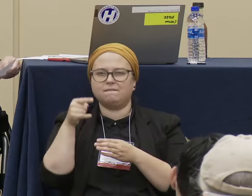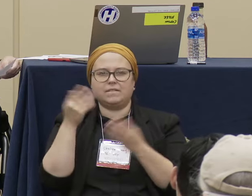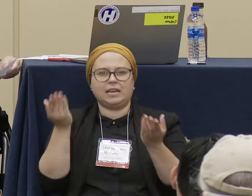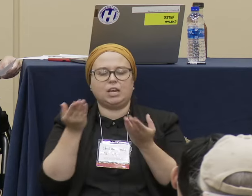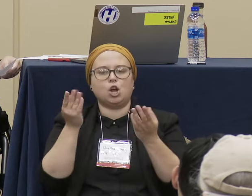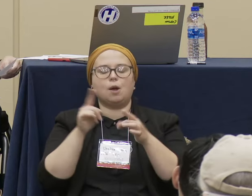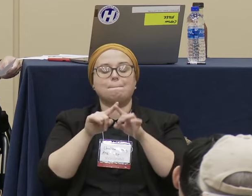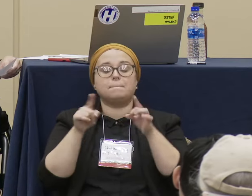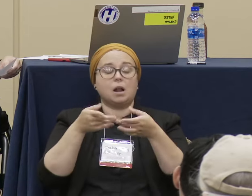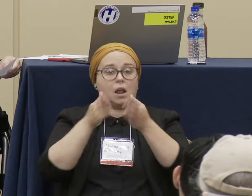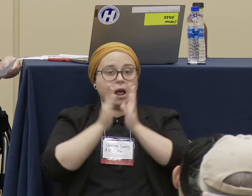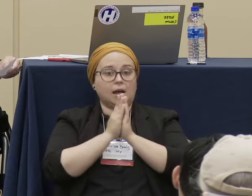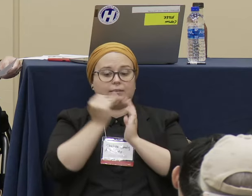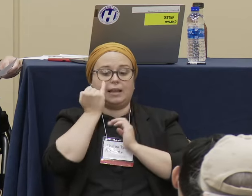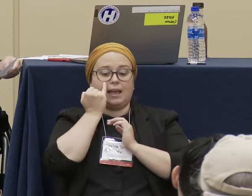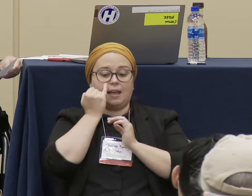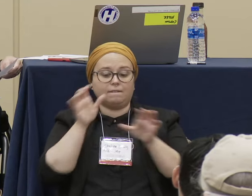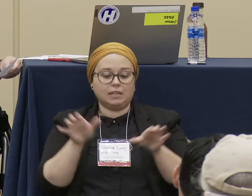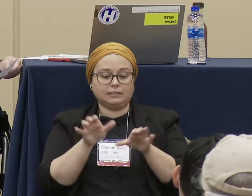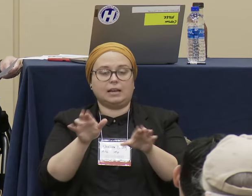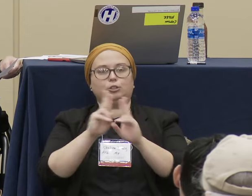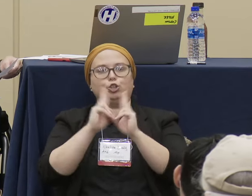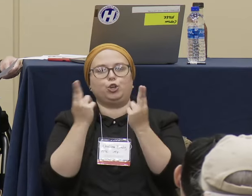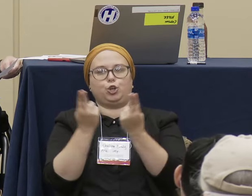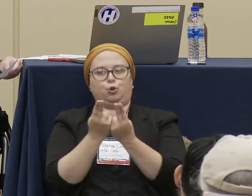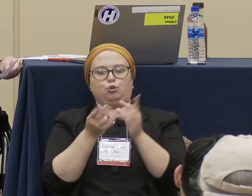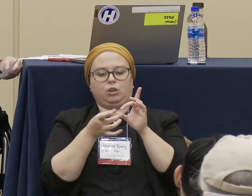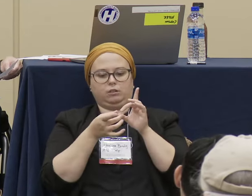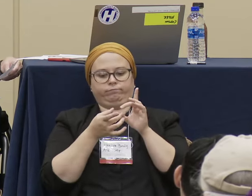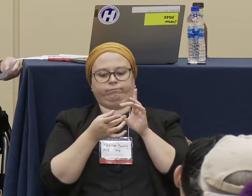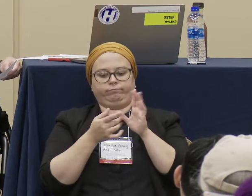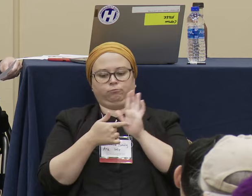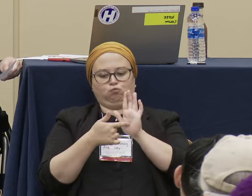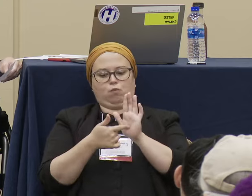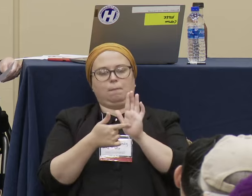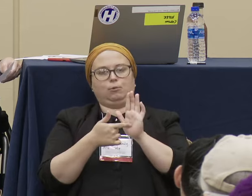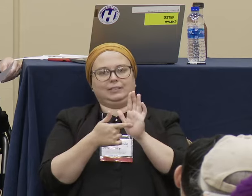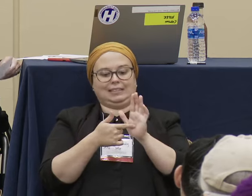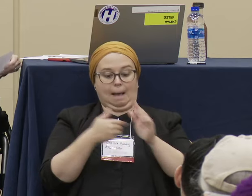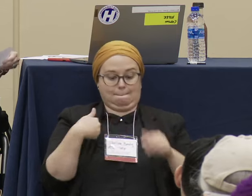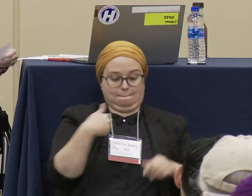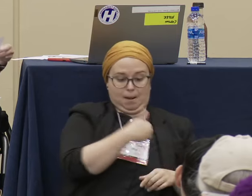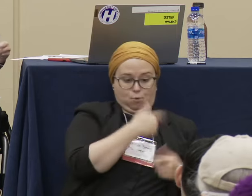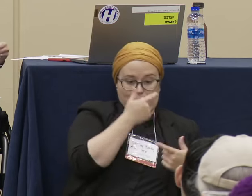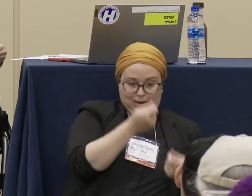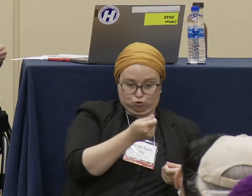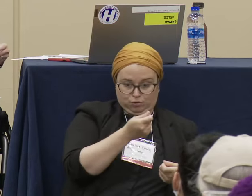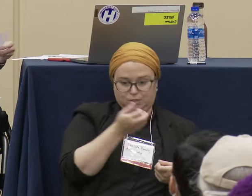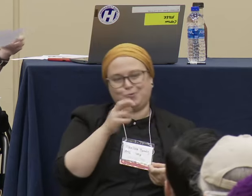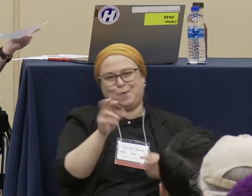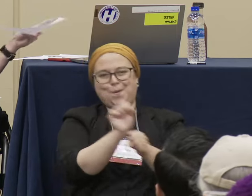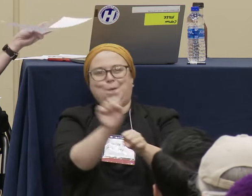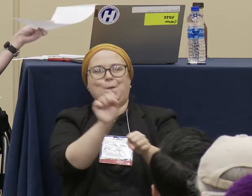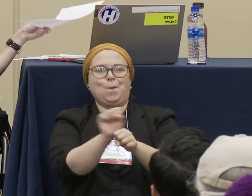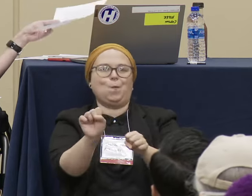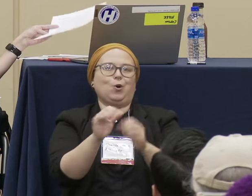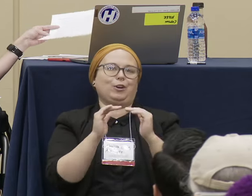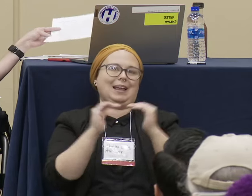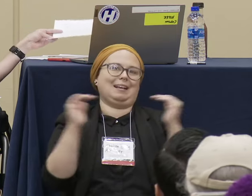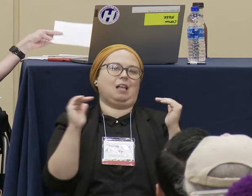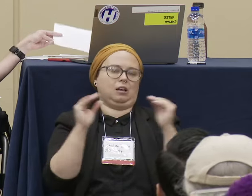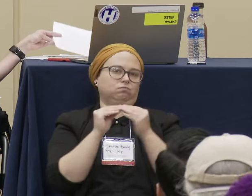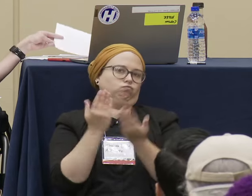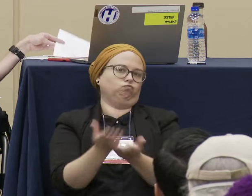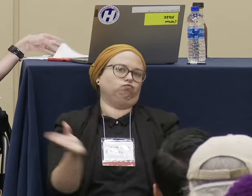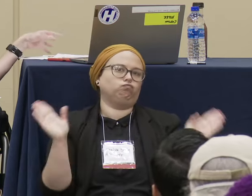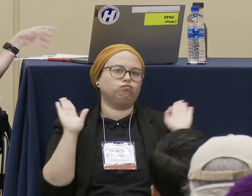or not the task of a union is to represent the interest of the members or the working class more generally. And I think this is